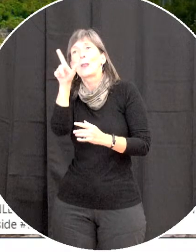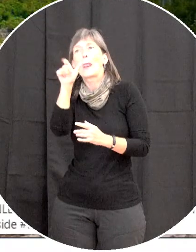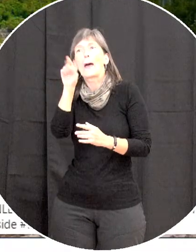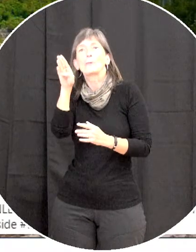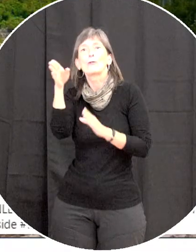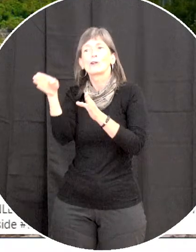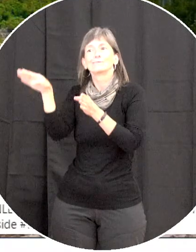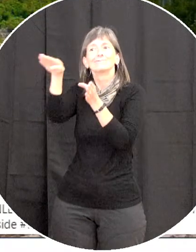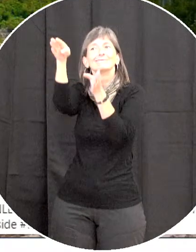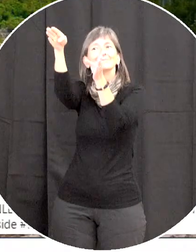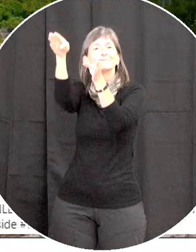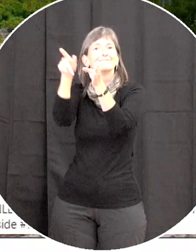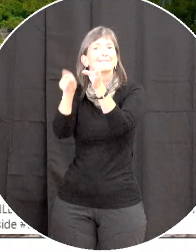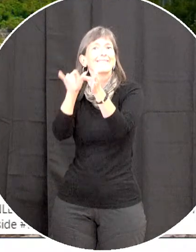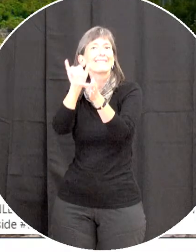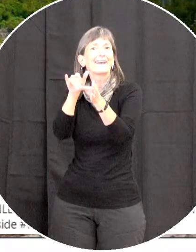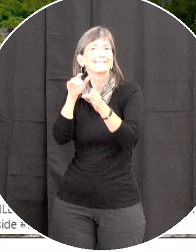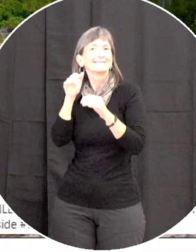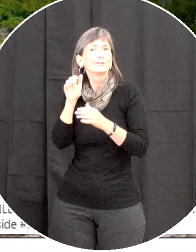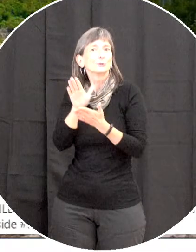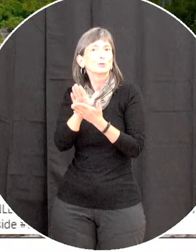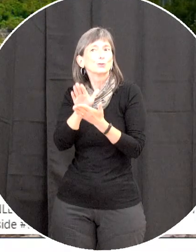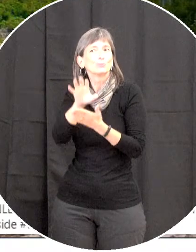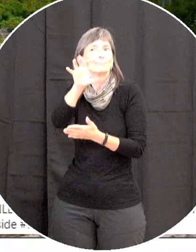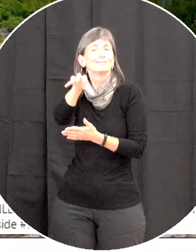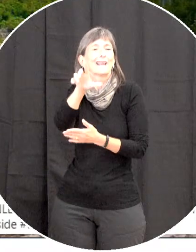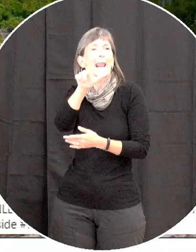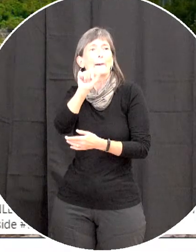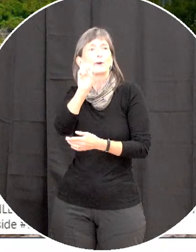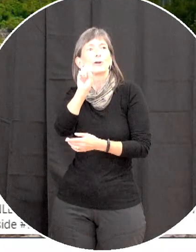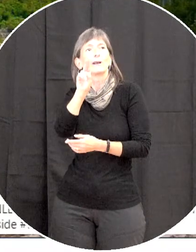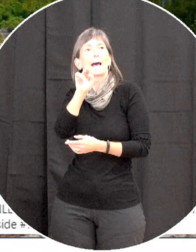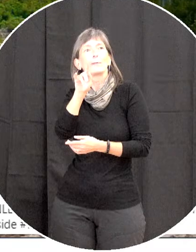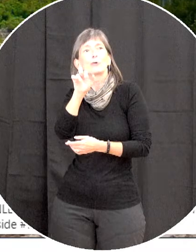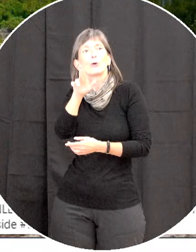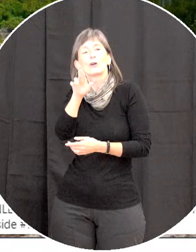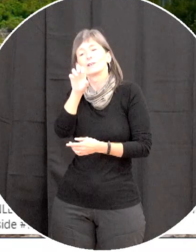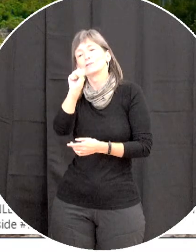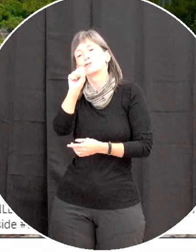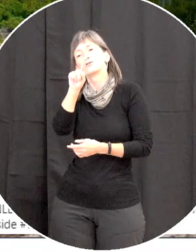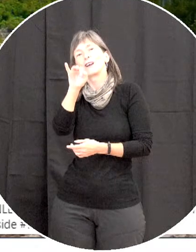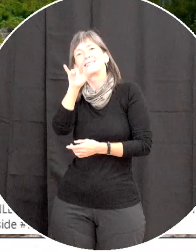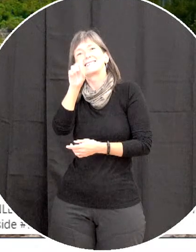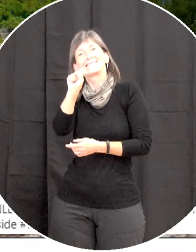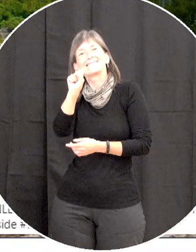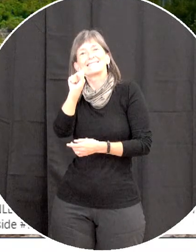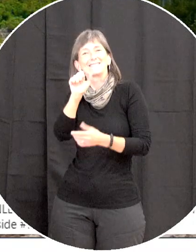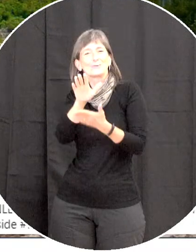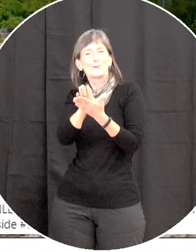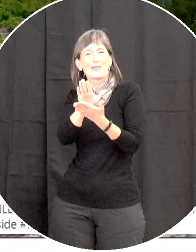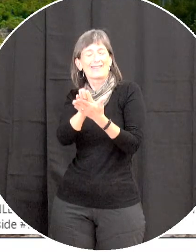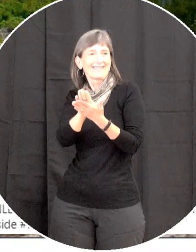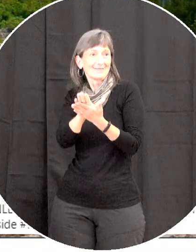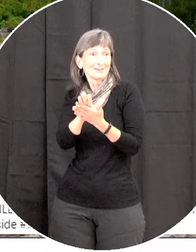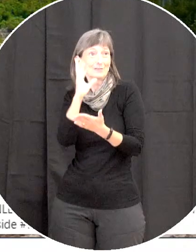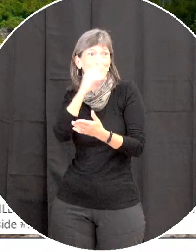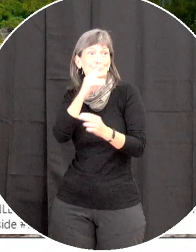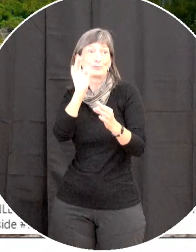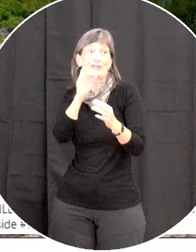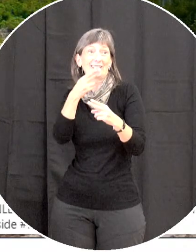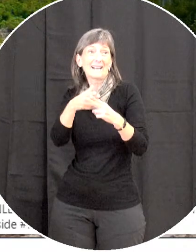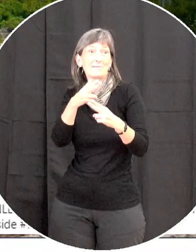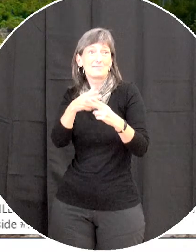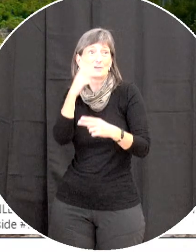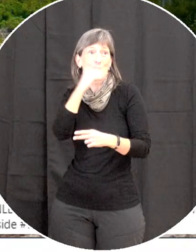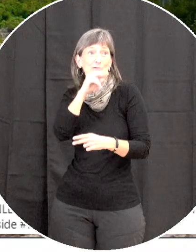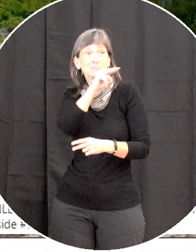this is Labrador Straits Academy, and aptly named. What a beautiful vista. I think probably one of the most beautiful parts of our